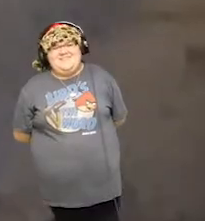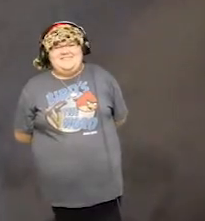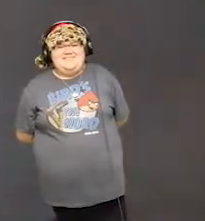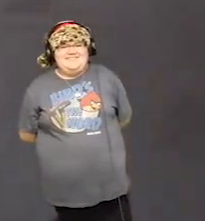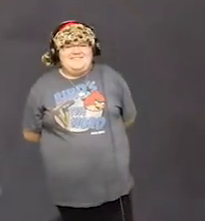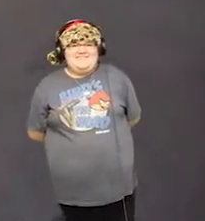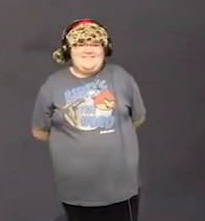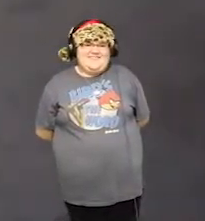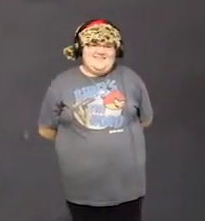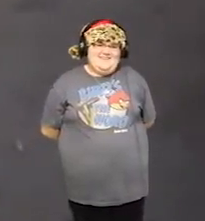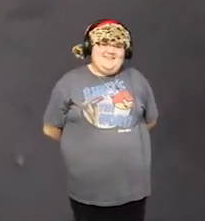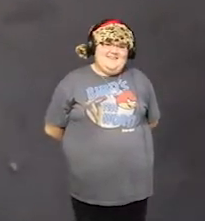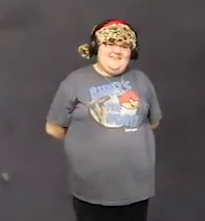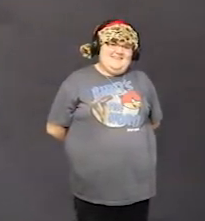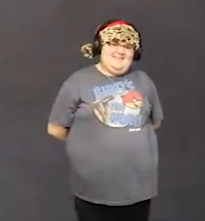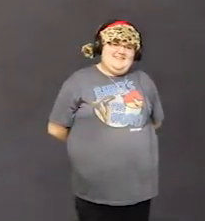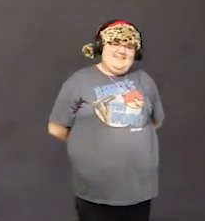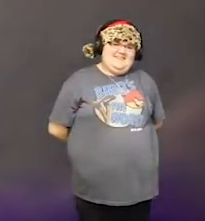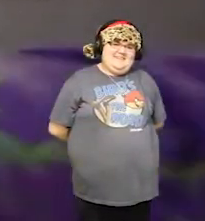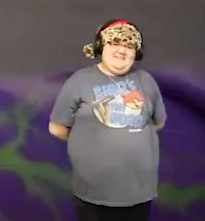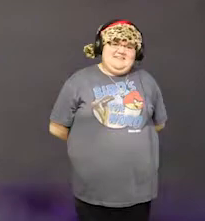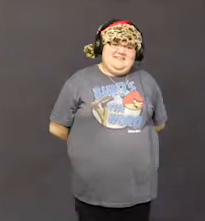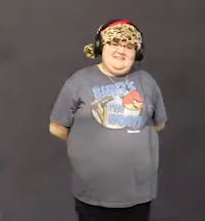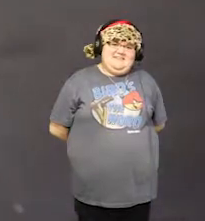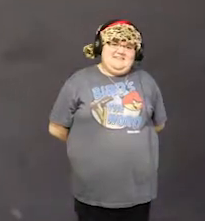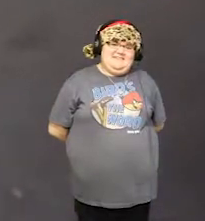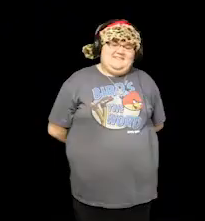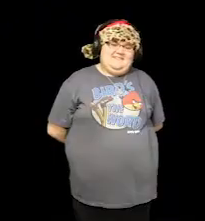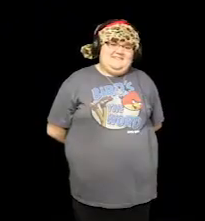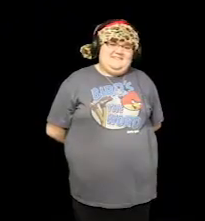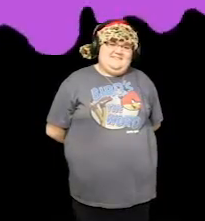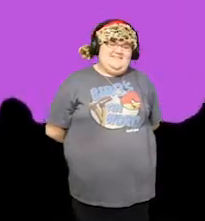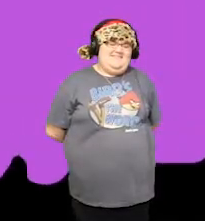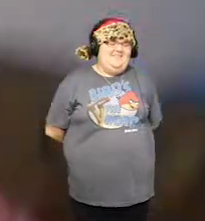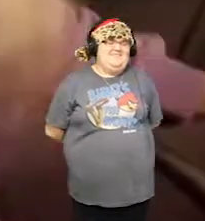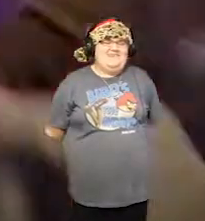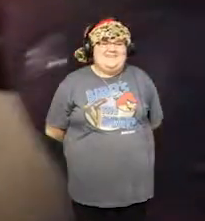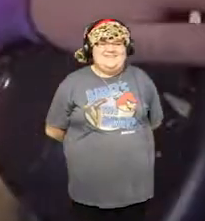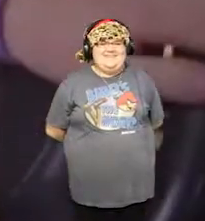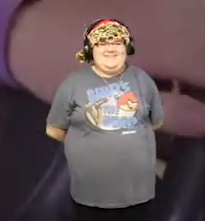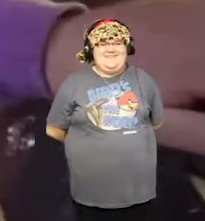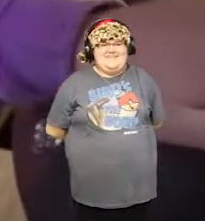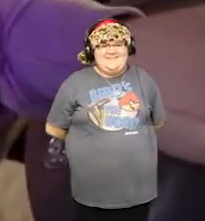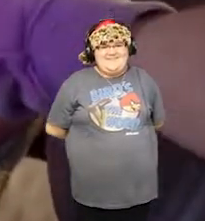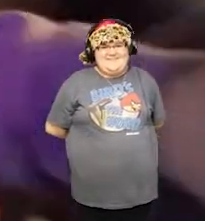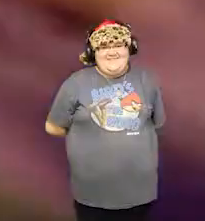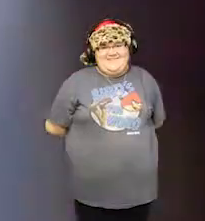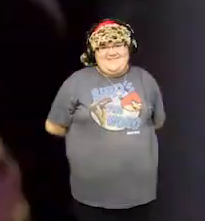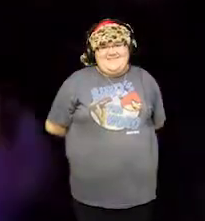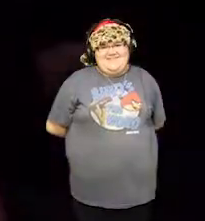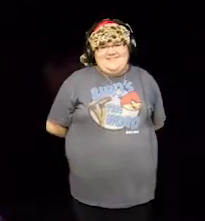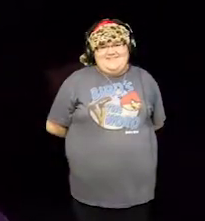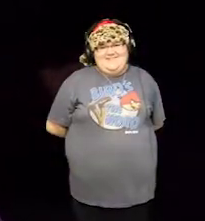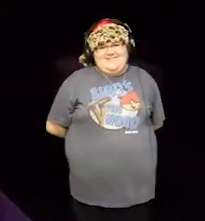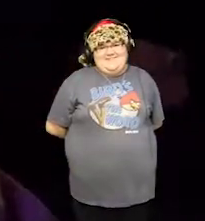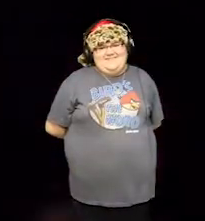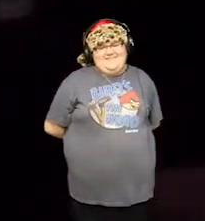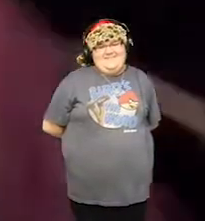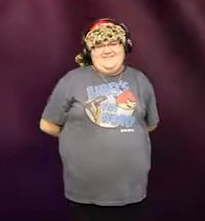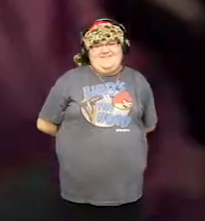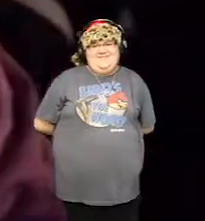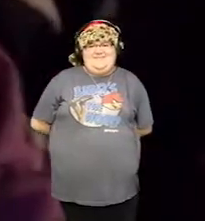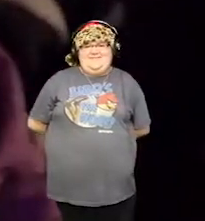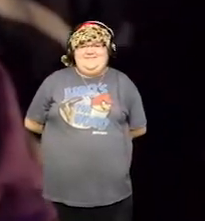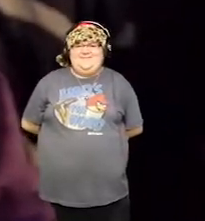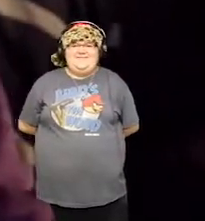goal. Oh. I tried to handbrake turn at the end, bro. I pulled it up and it just carried on in a straight line. You ready, boys? Oh my God. Yeah. More than ready. You ready? Yo, I'm